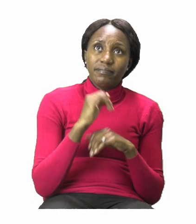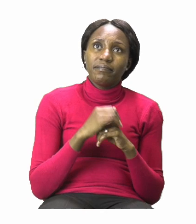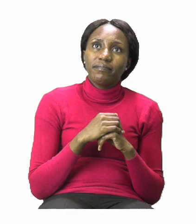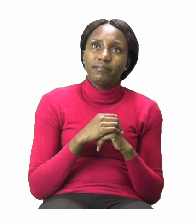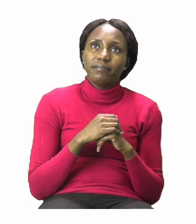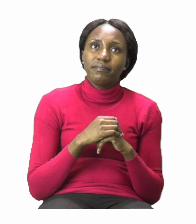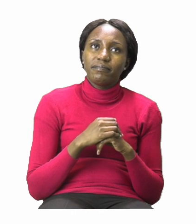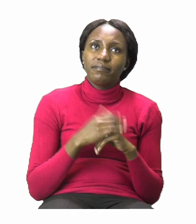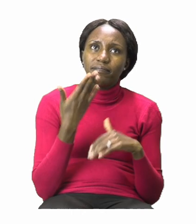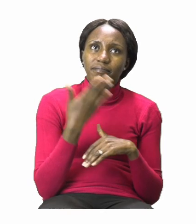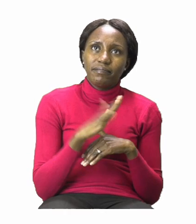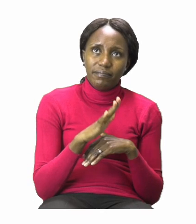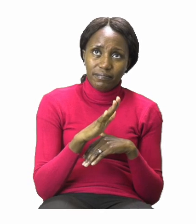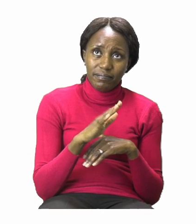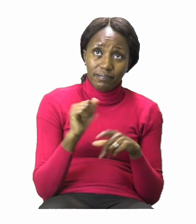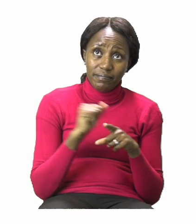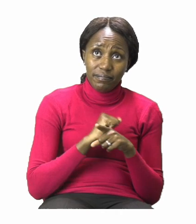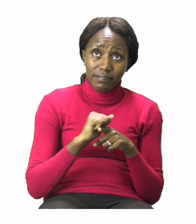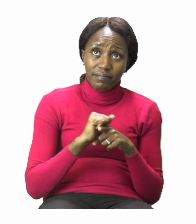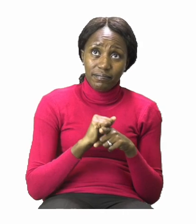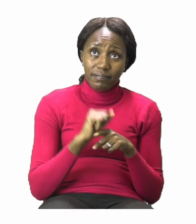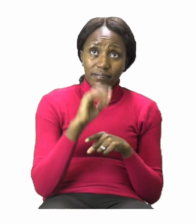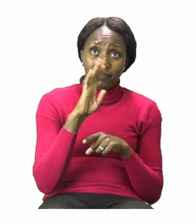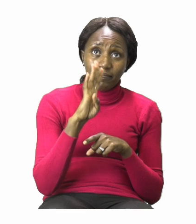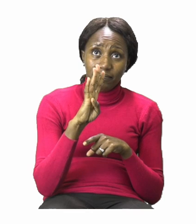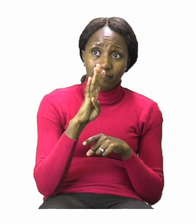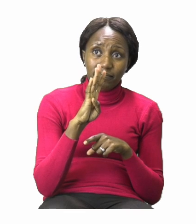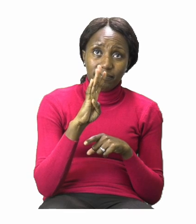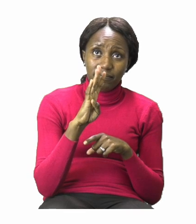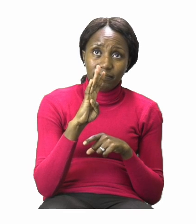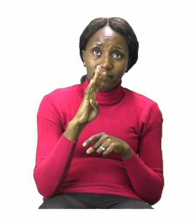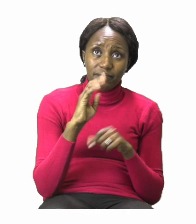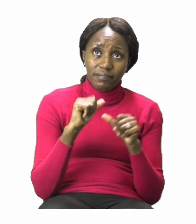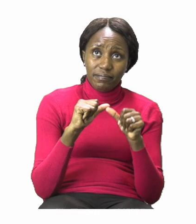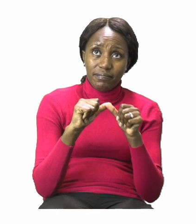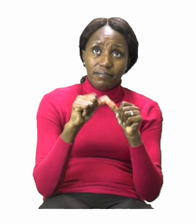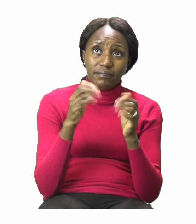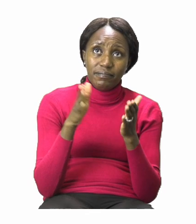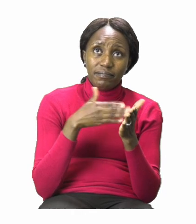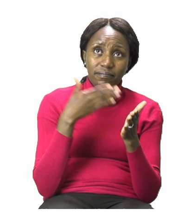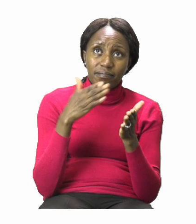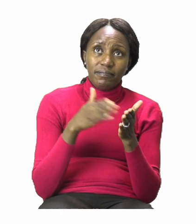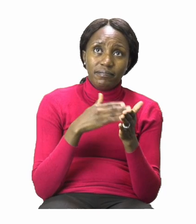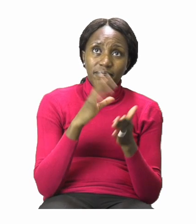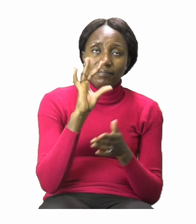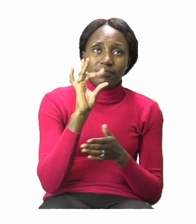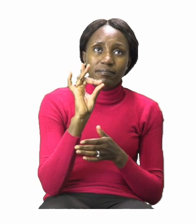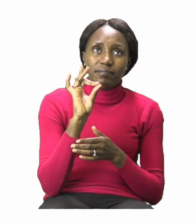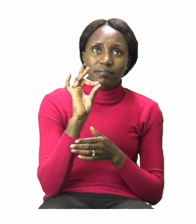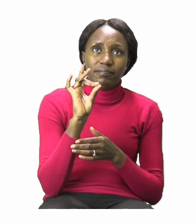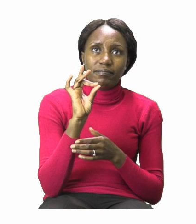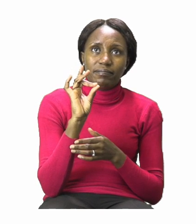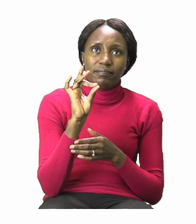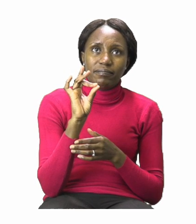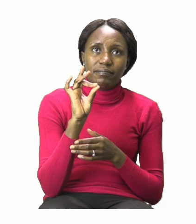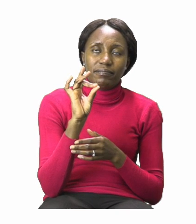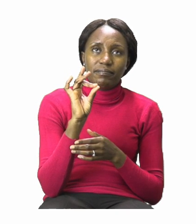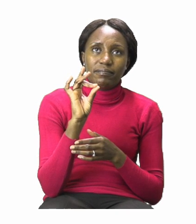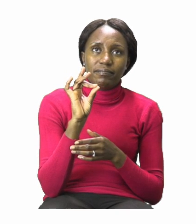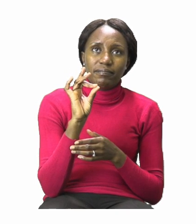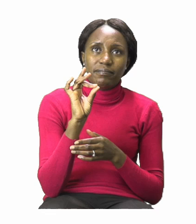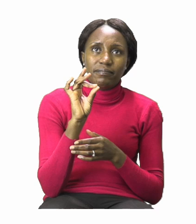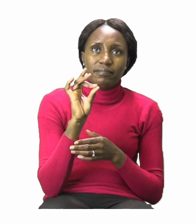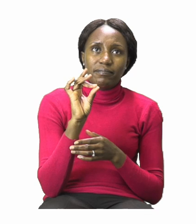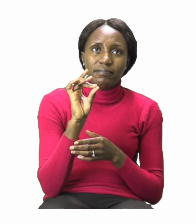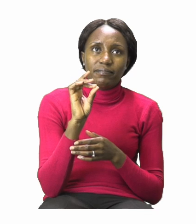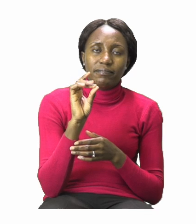done tracing the number 4, we're going to move on to the next page, page 8, where we are going to write